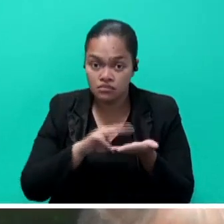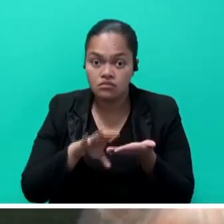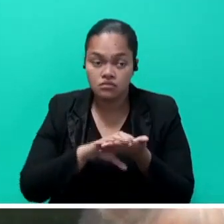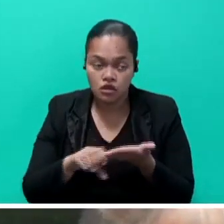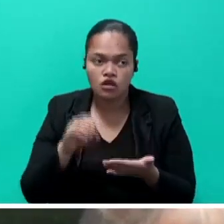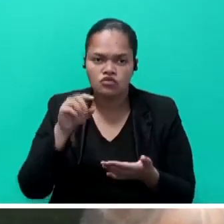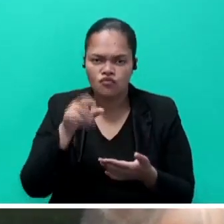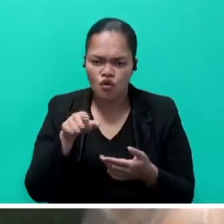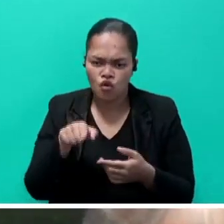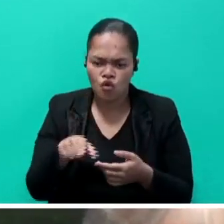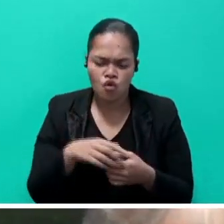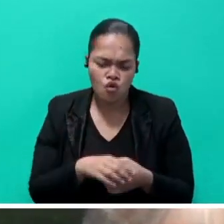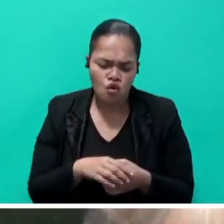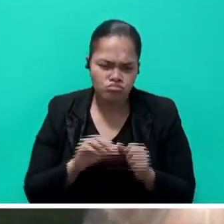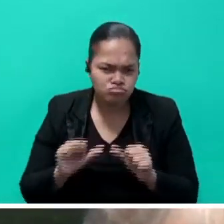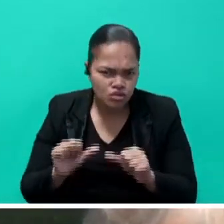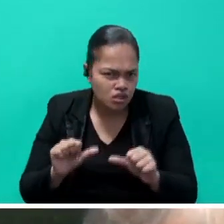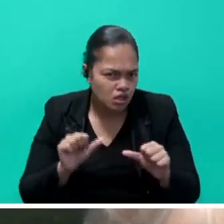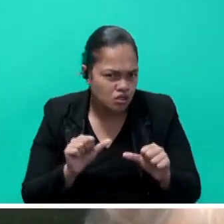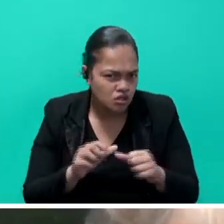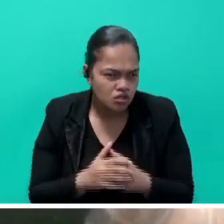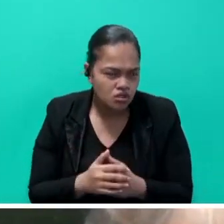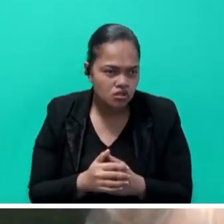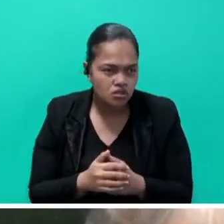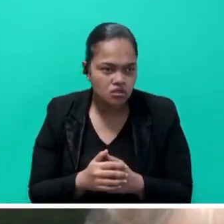protection of